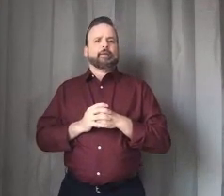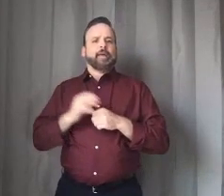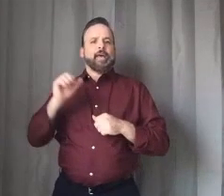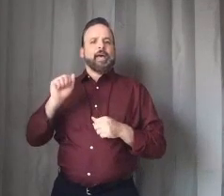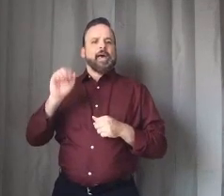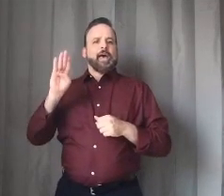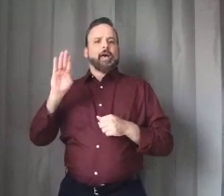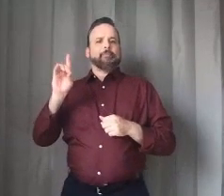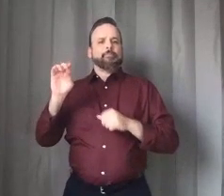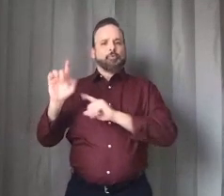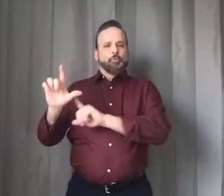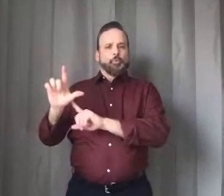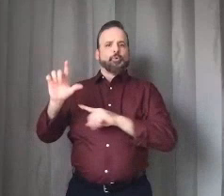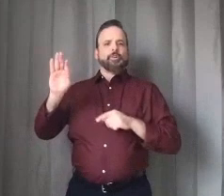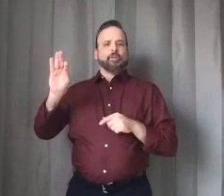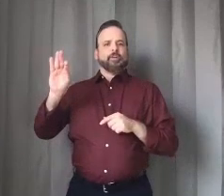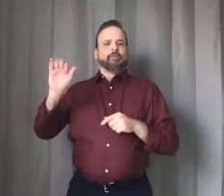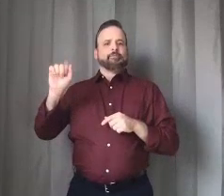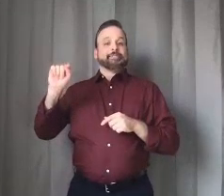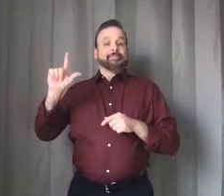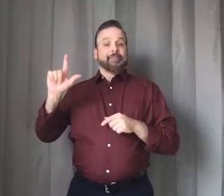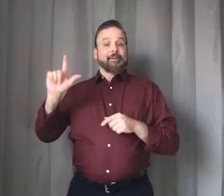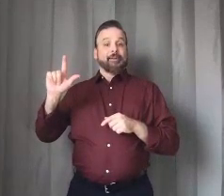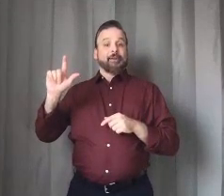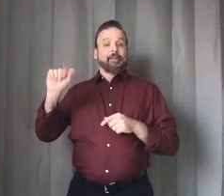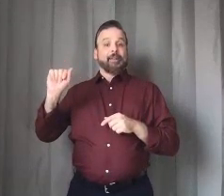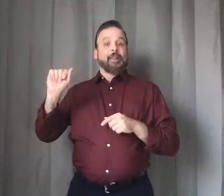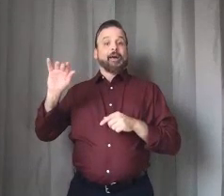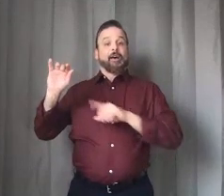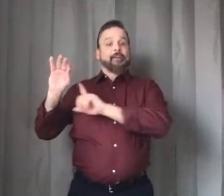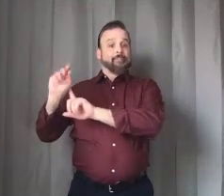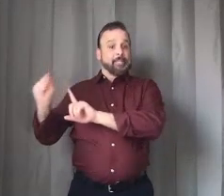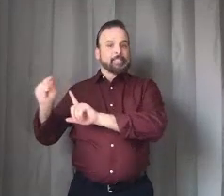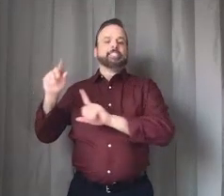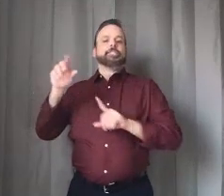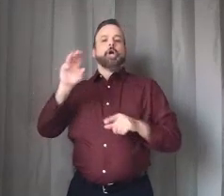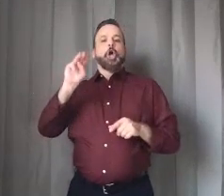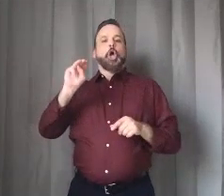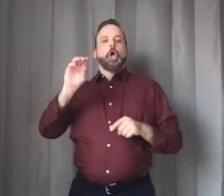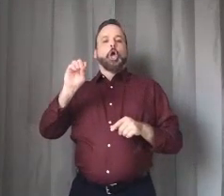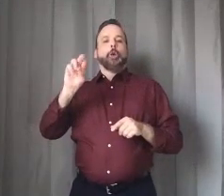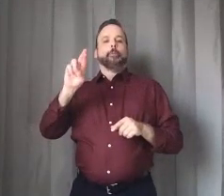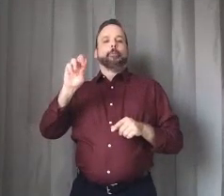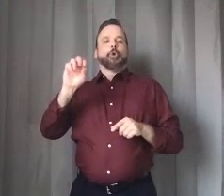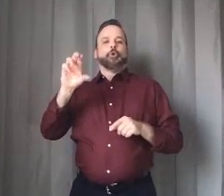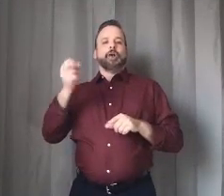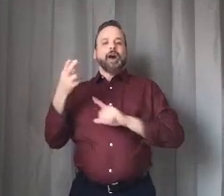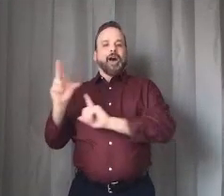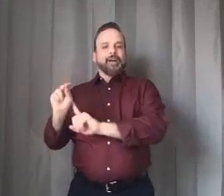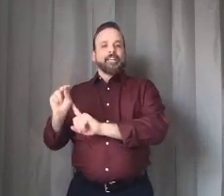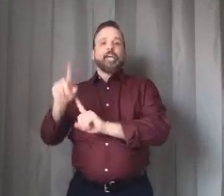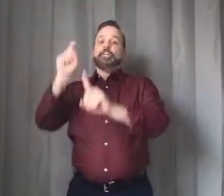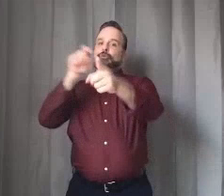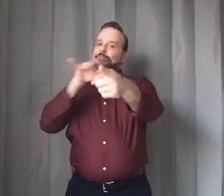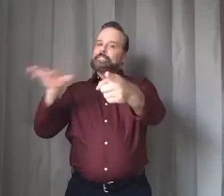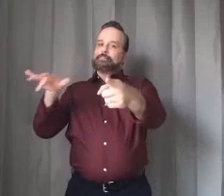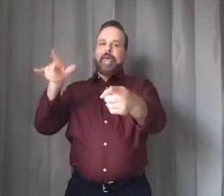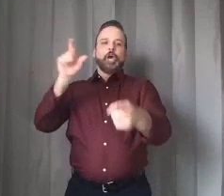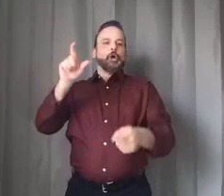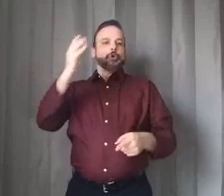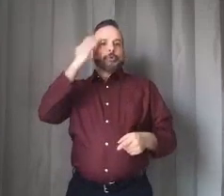Abdul Fattah Lali is a Moroccan dissident poet, and all of his spell that out. You know, you have